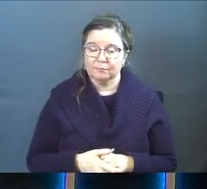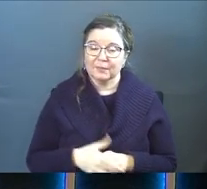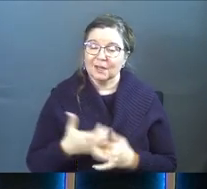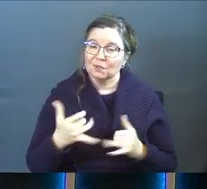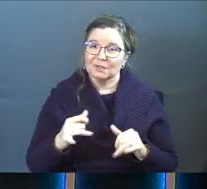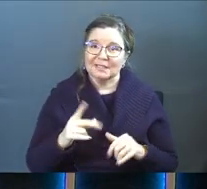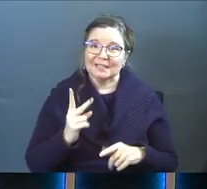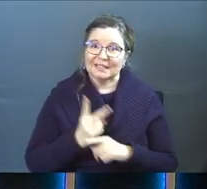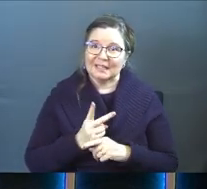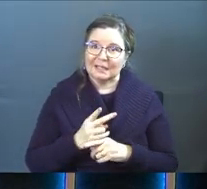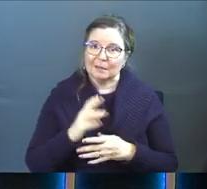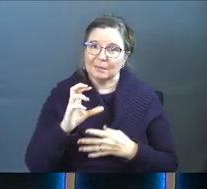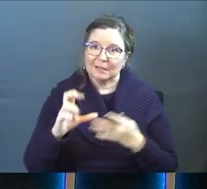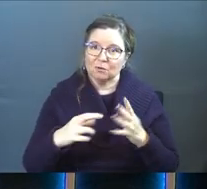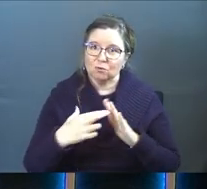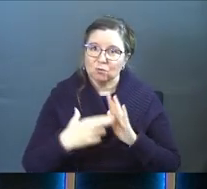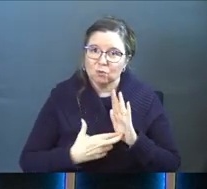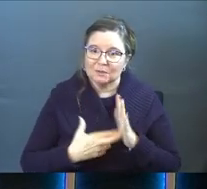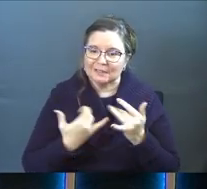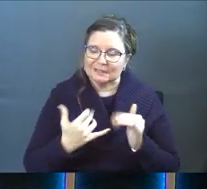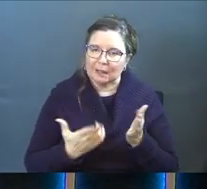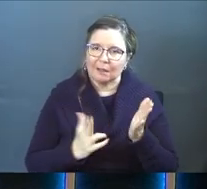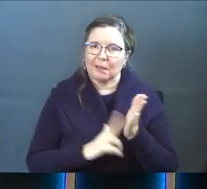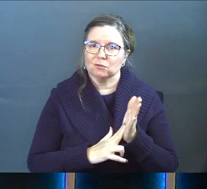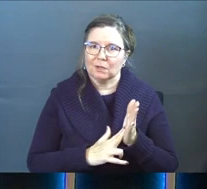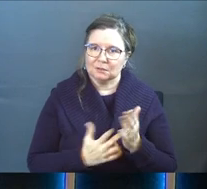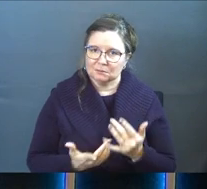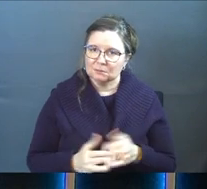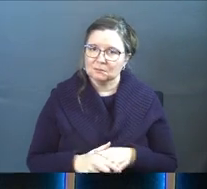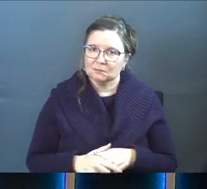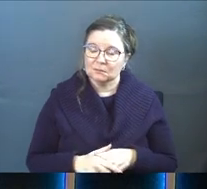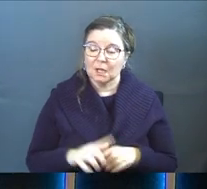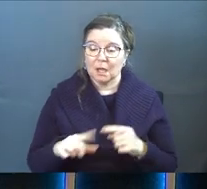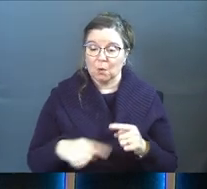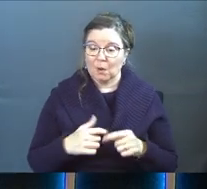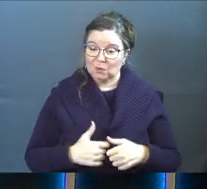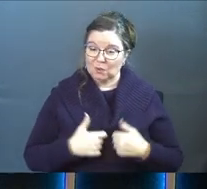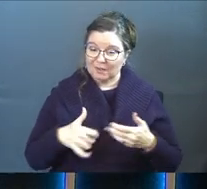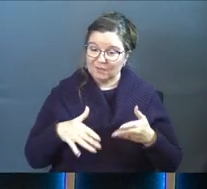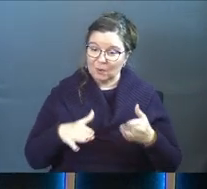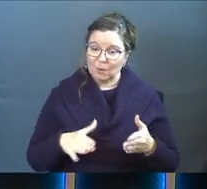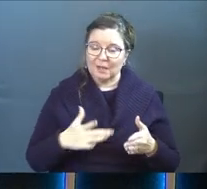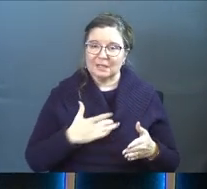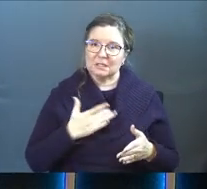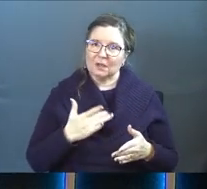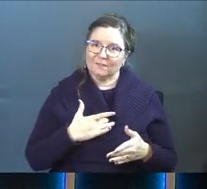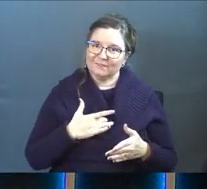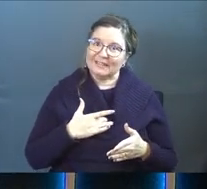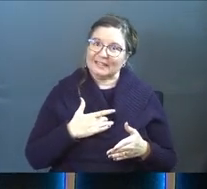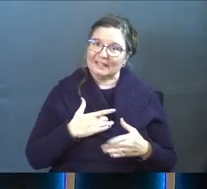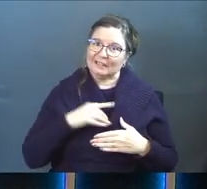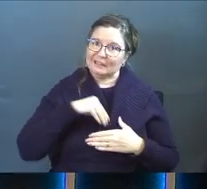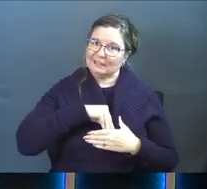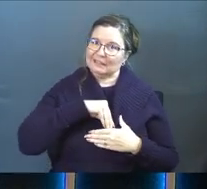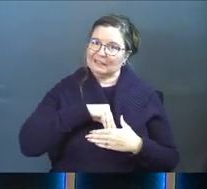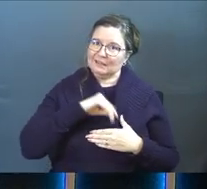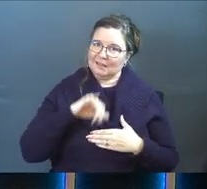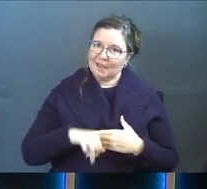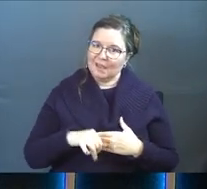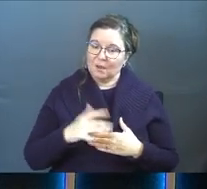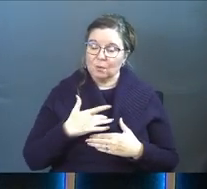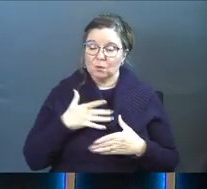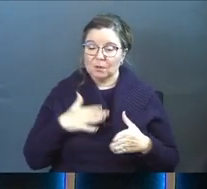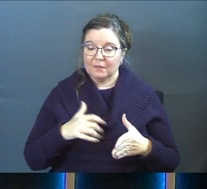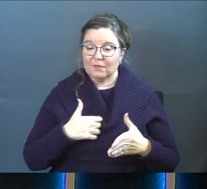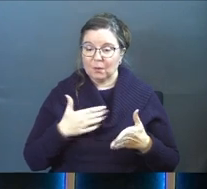And you still keep it conditional. It's still a contract. And when you live that way, you feel that. And when you